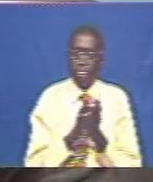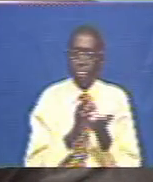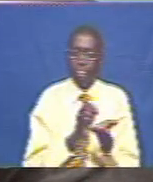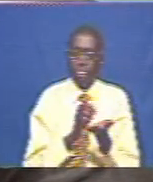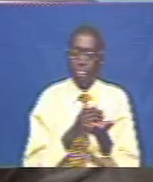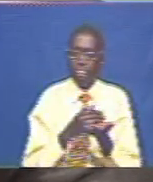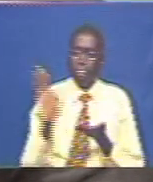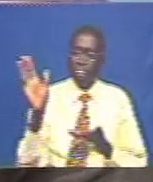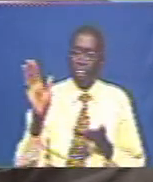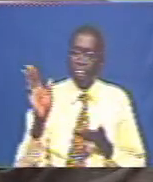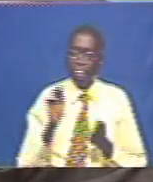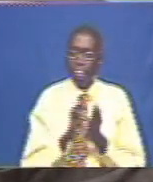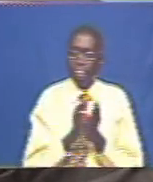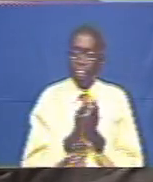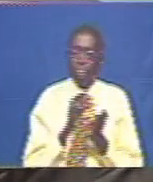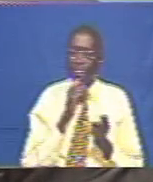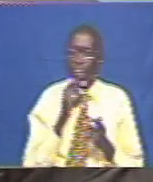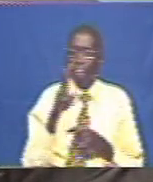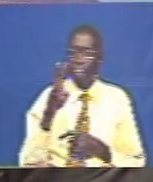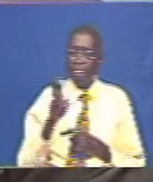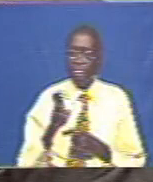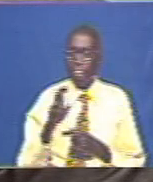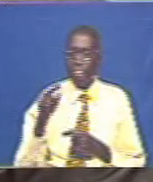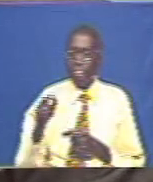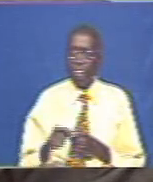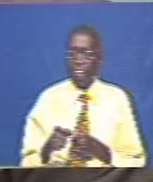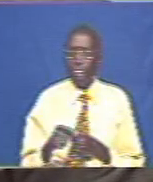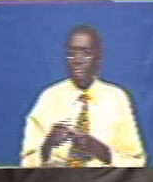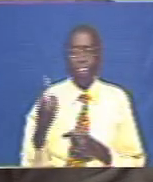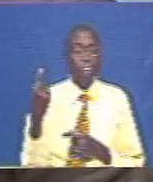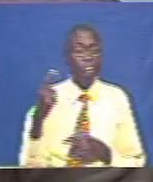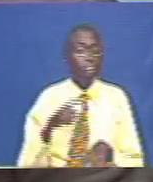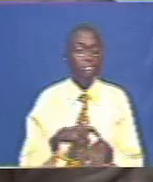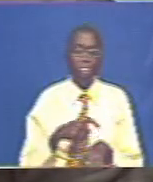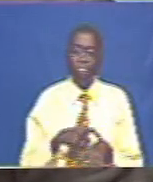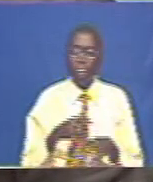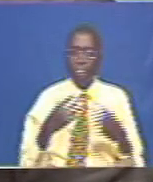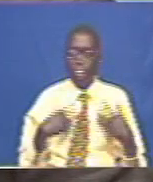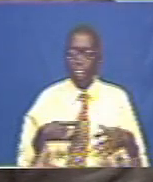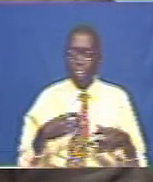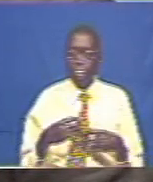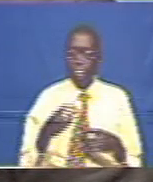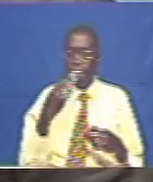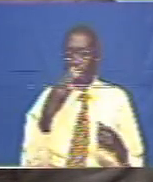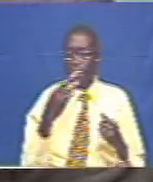from their banks. If you didn't have 20,000 shillings, and that time we remember people were earning